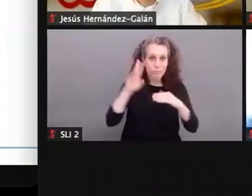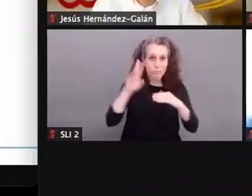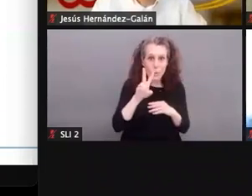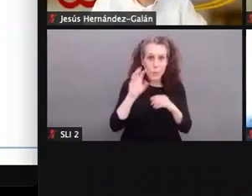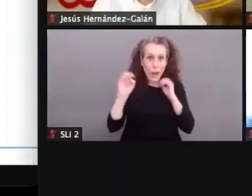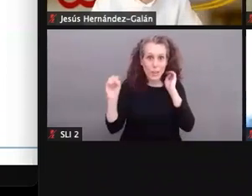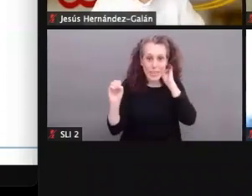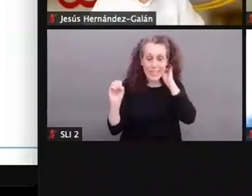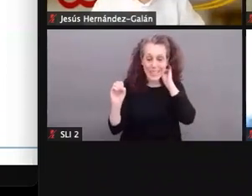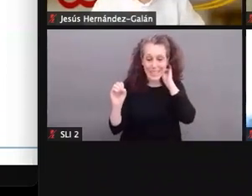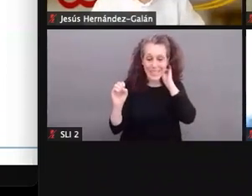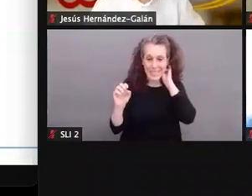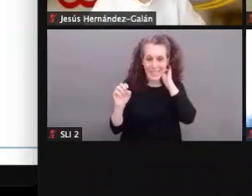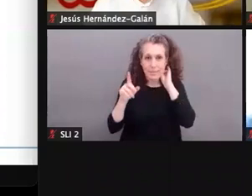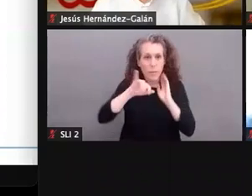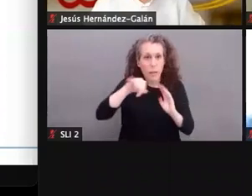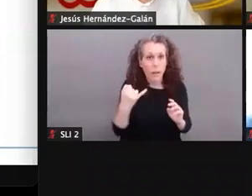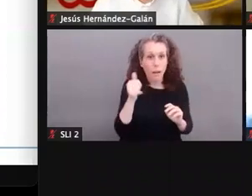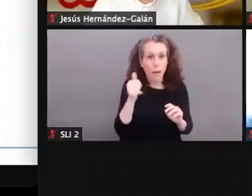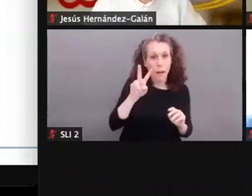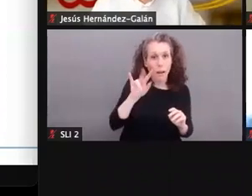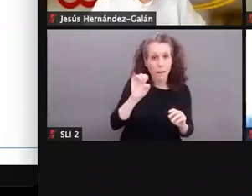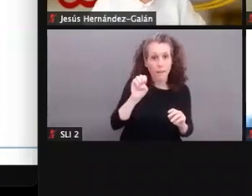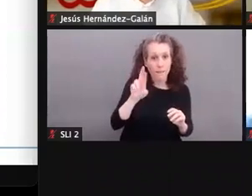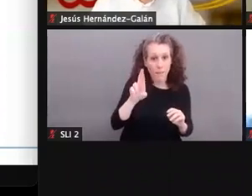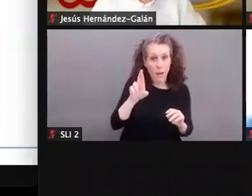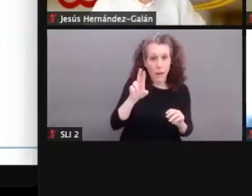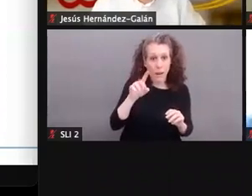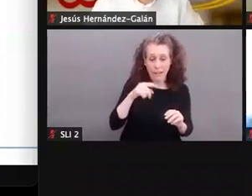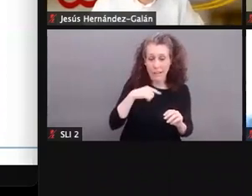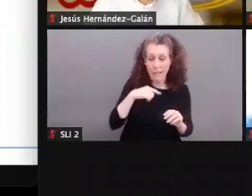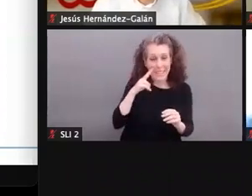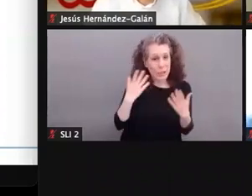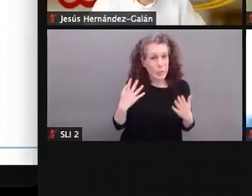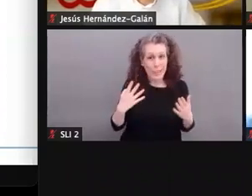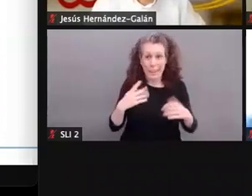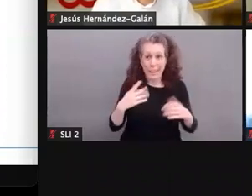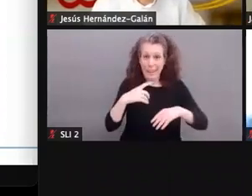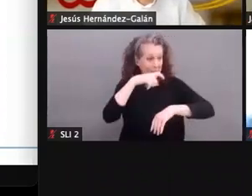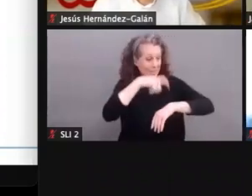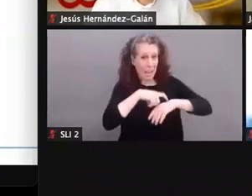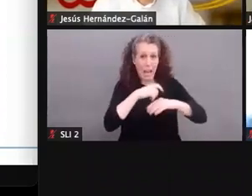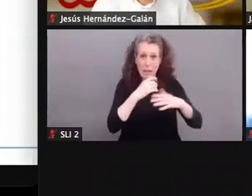And Javier, I think that we have very tight agenda, so whenever you want.